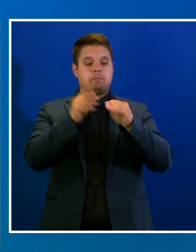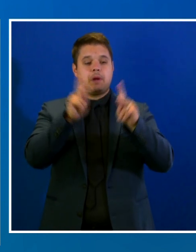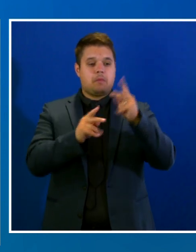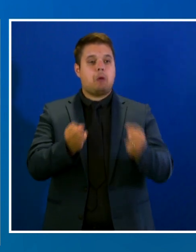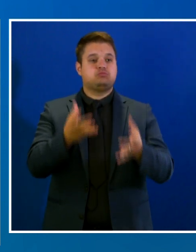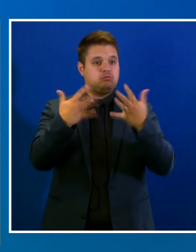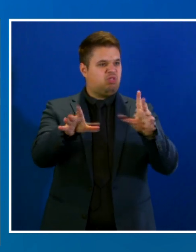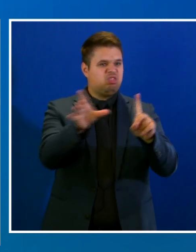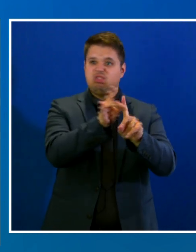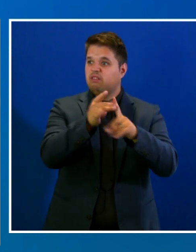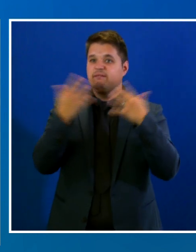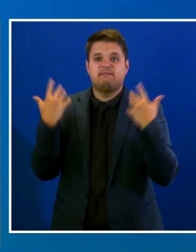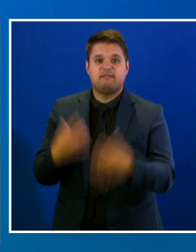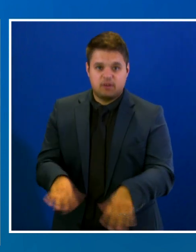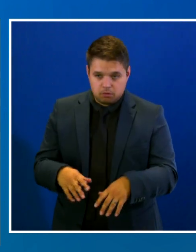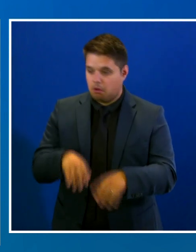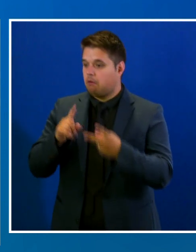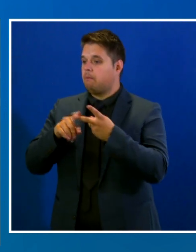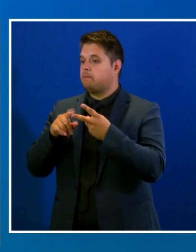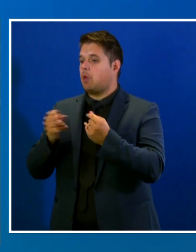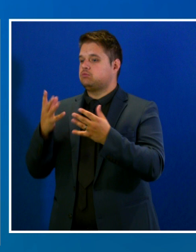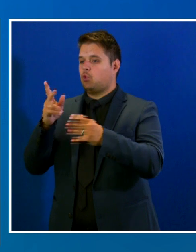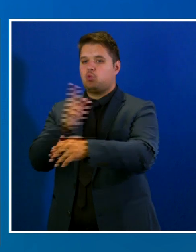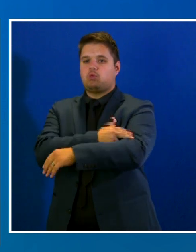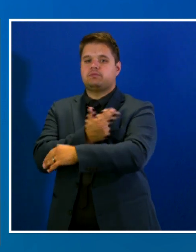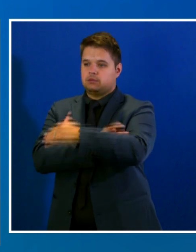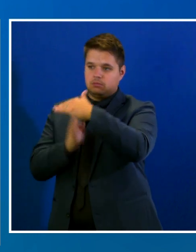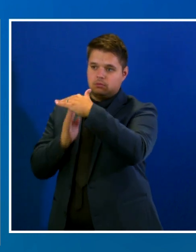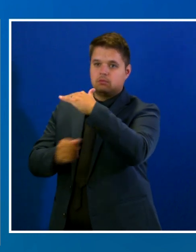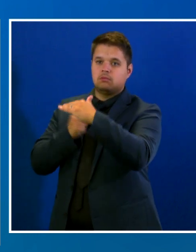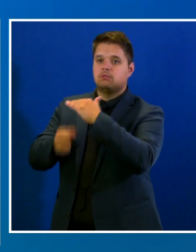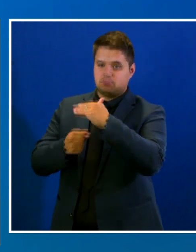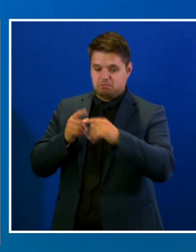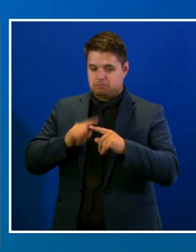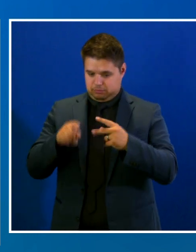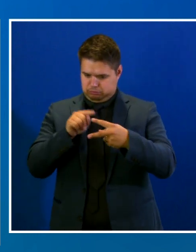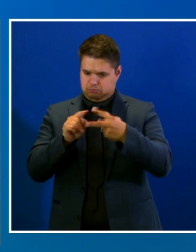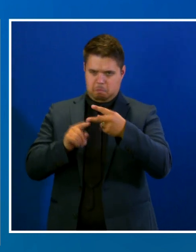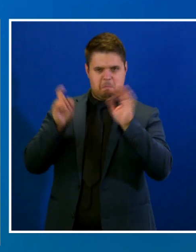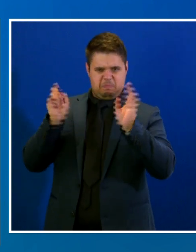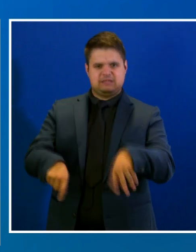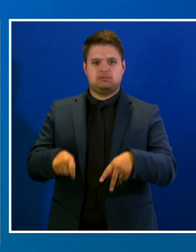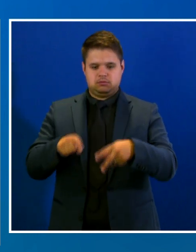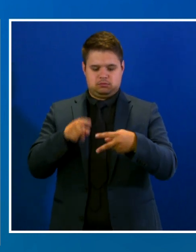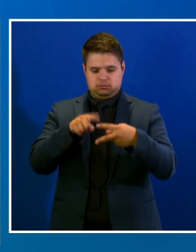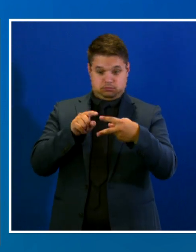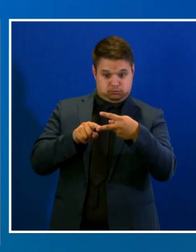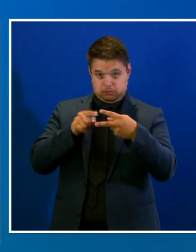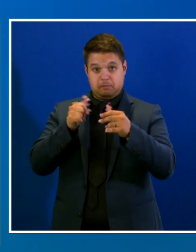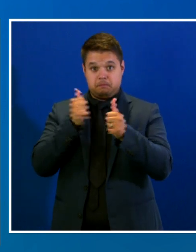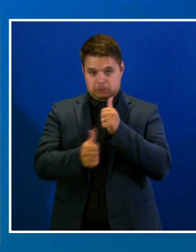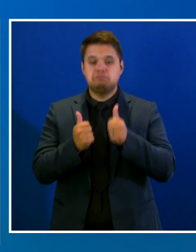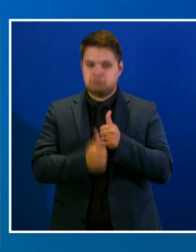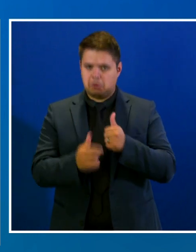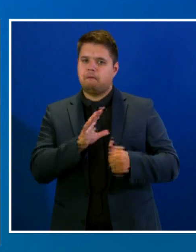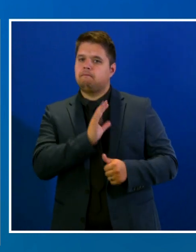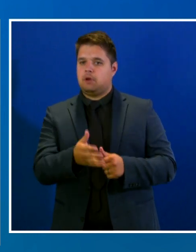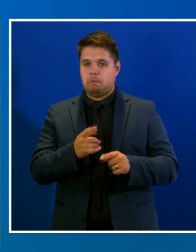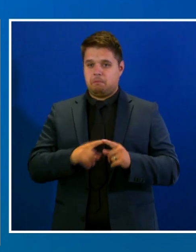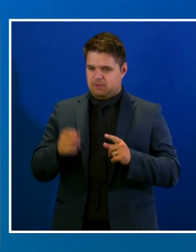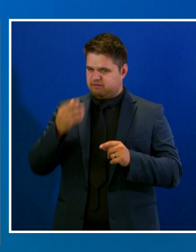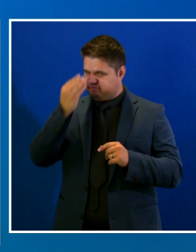COVID rates are averaging 276 new cases per 100,000 people over 14